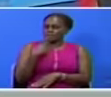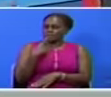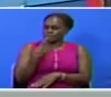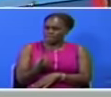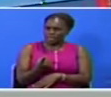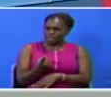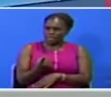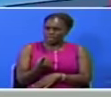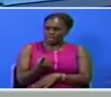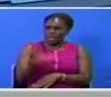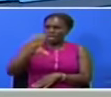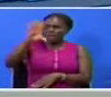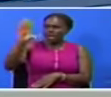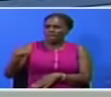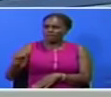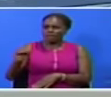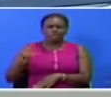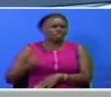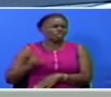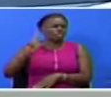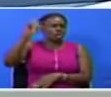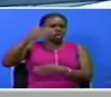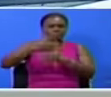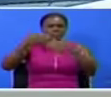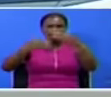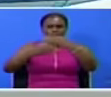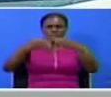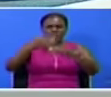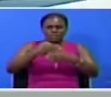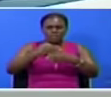will be Africa's tallest building. Today, President Uhuru Kenyatta